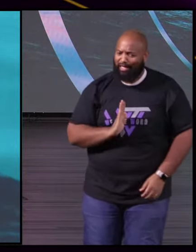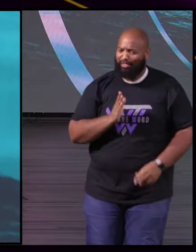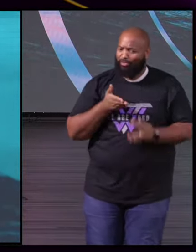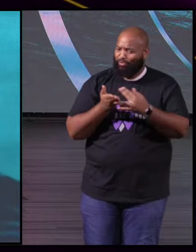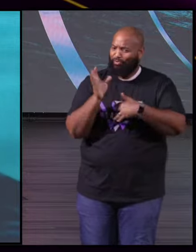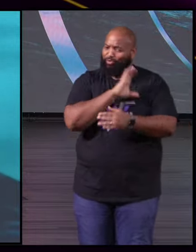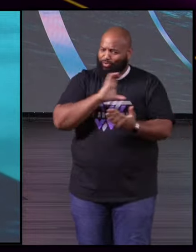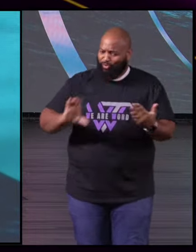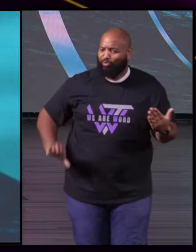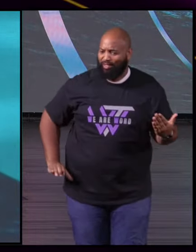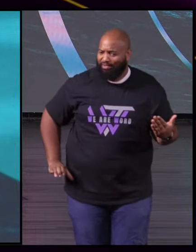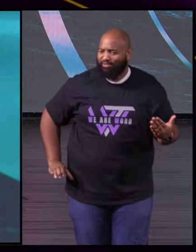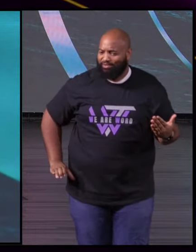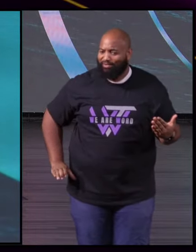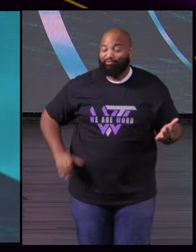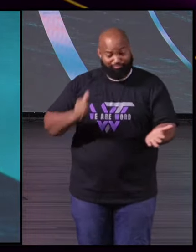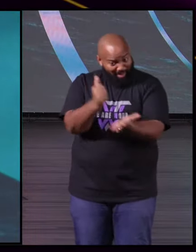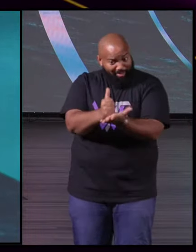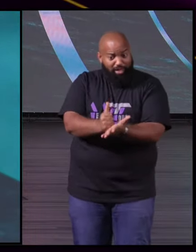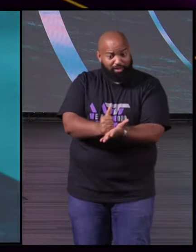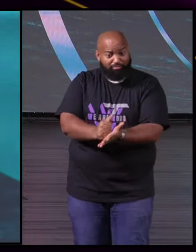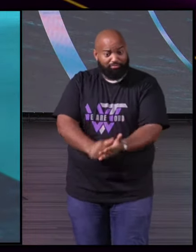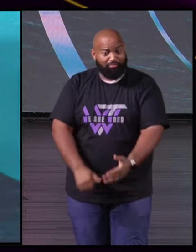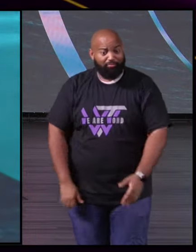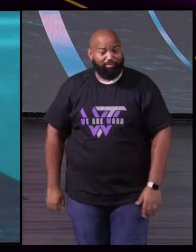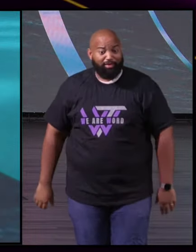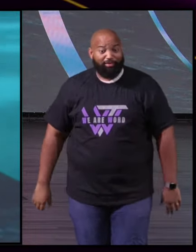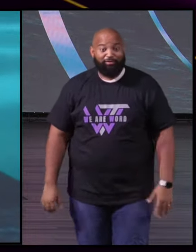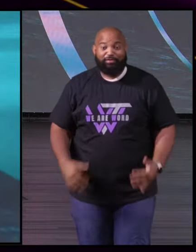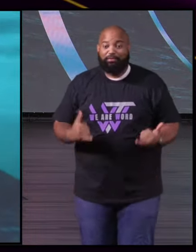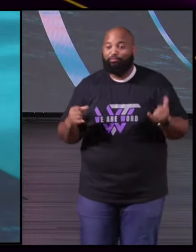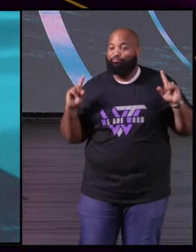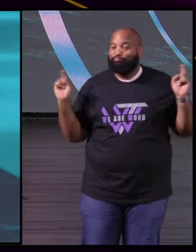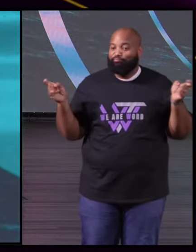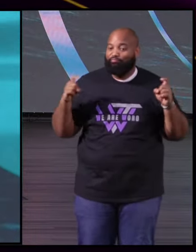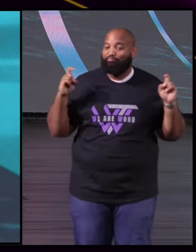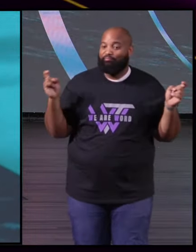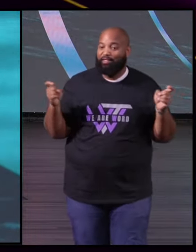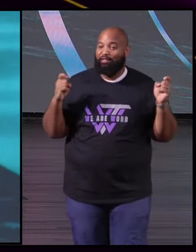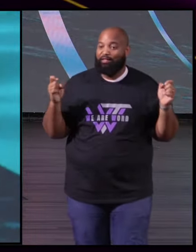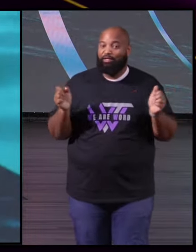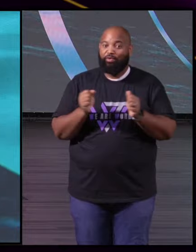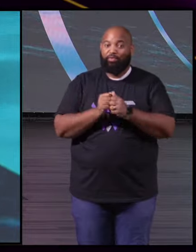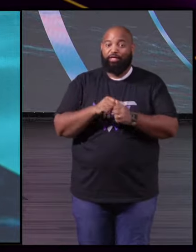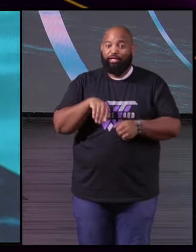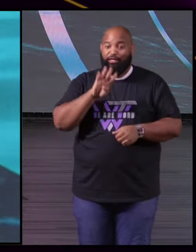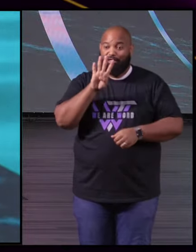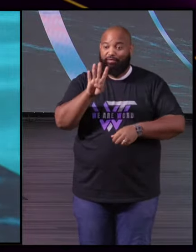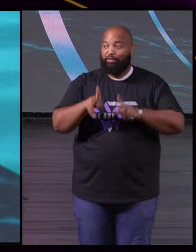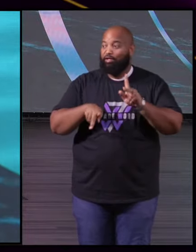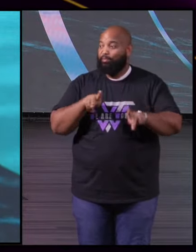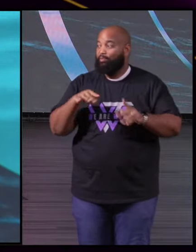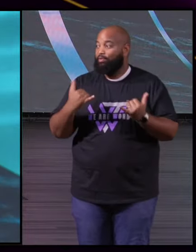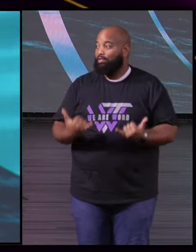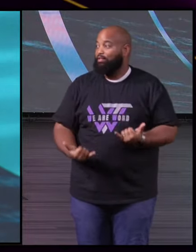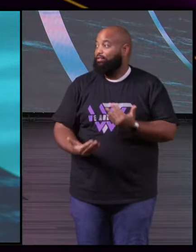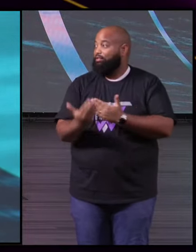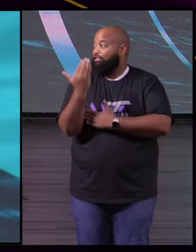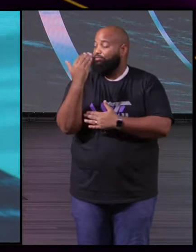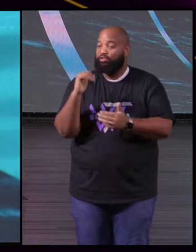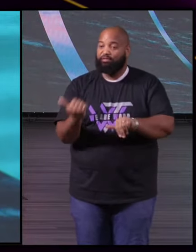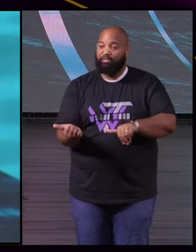Christ. Amen? Amen? So let's celebrate with the four candidates this morning that are